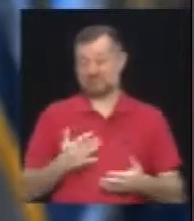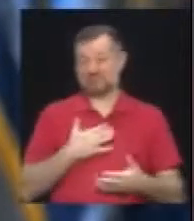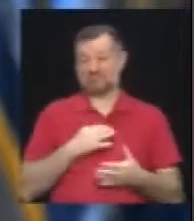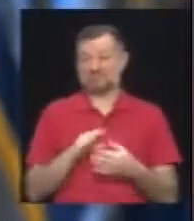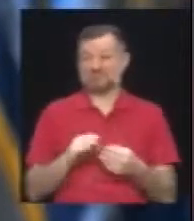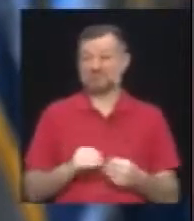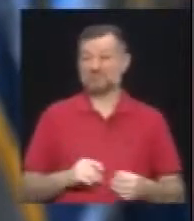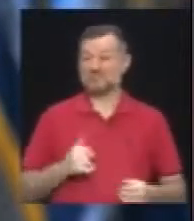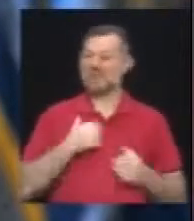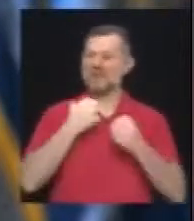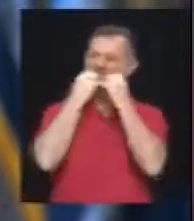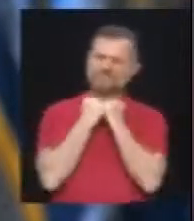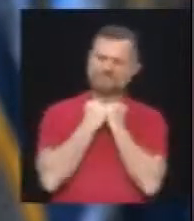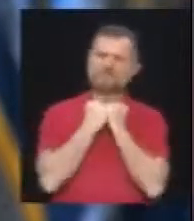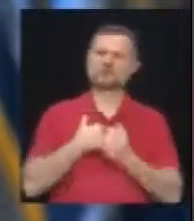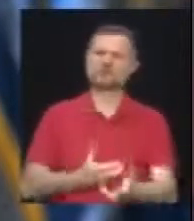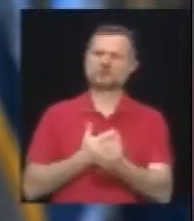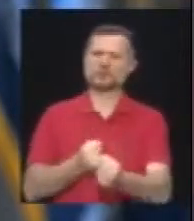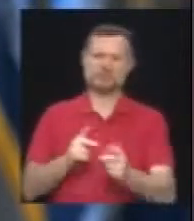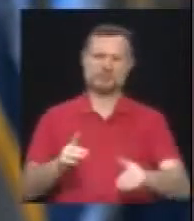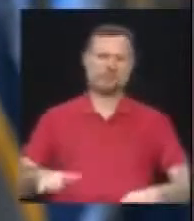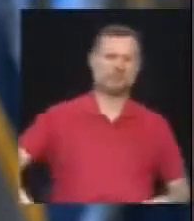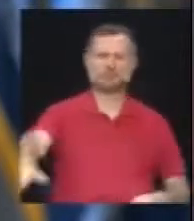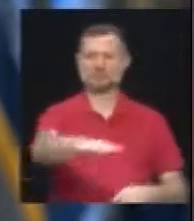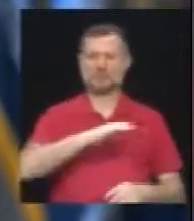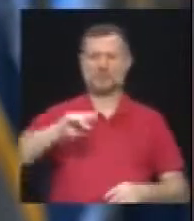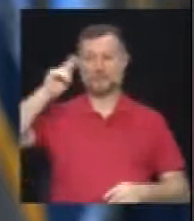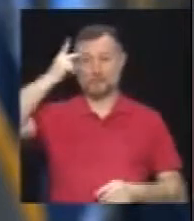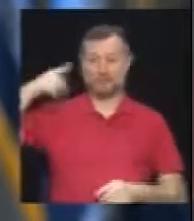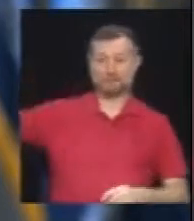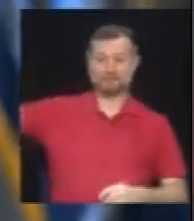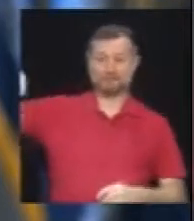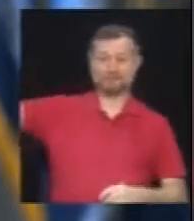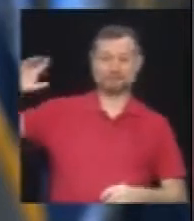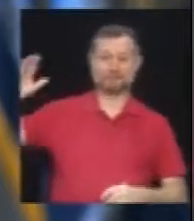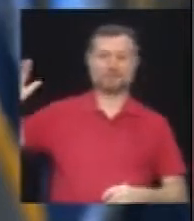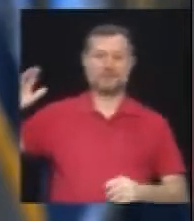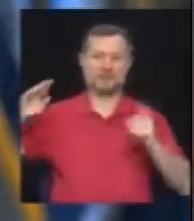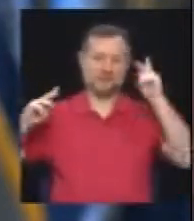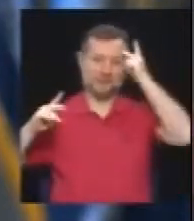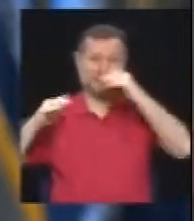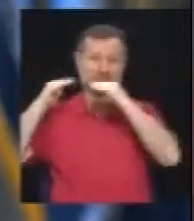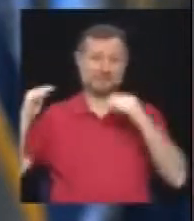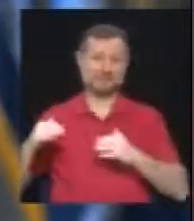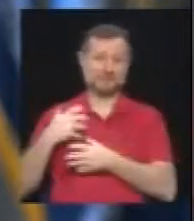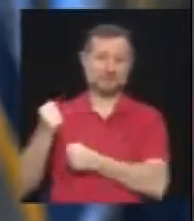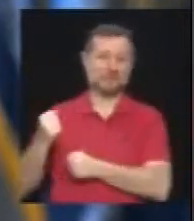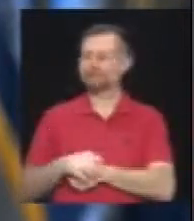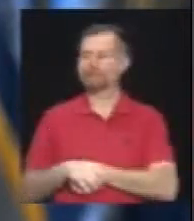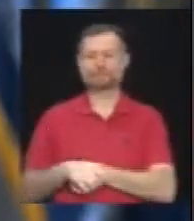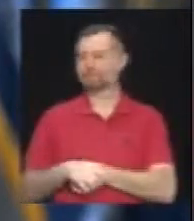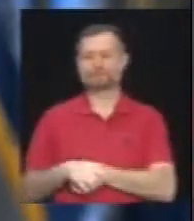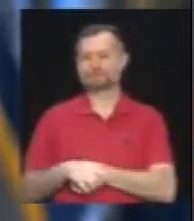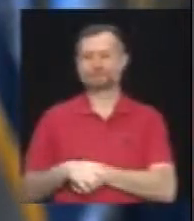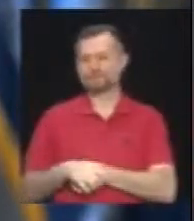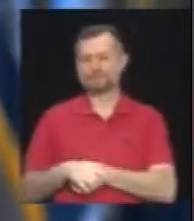in the people, not the politicians, and not even the political system. I know too